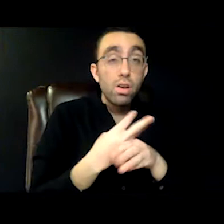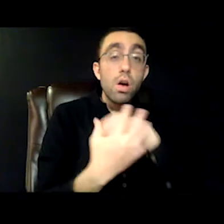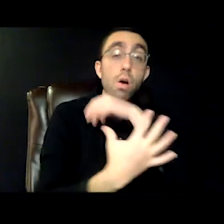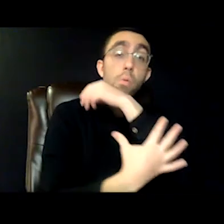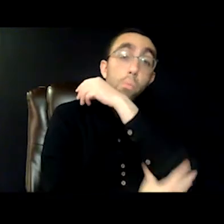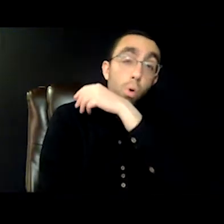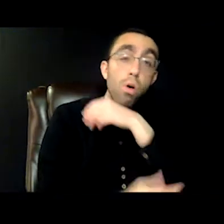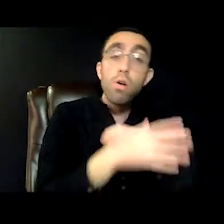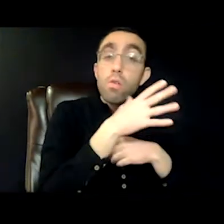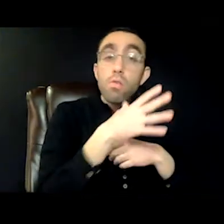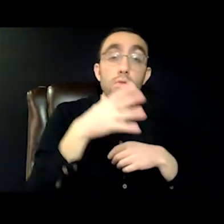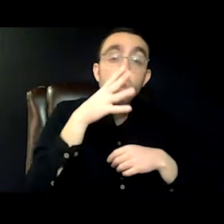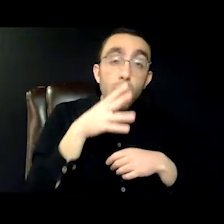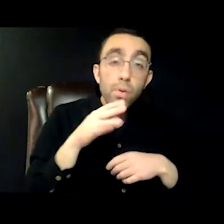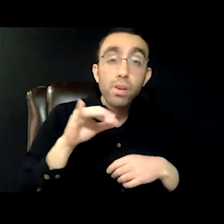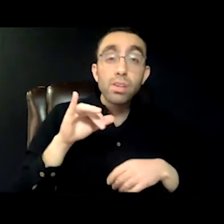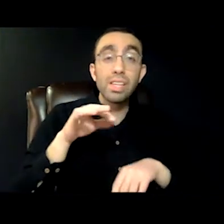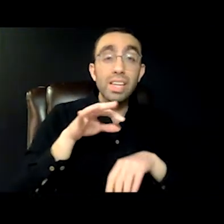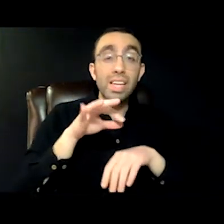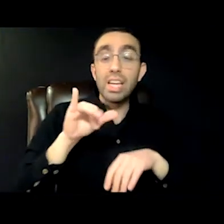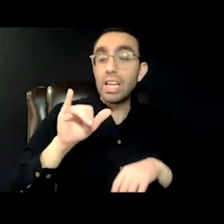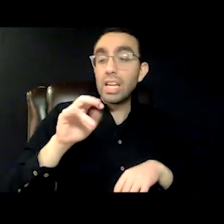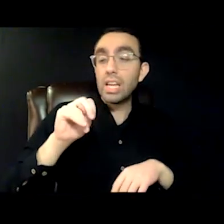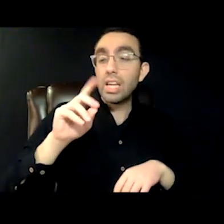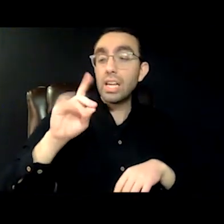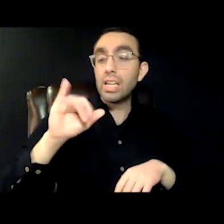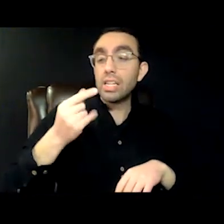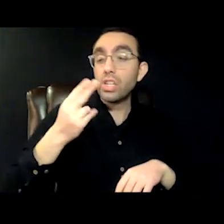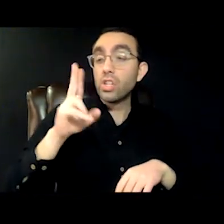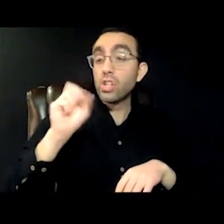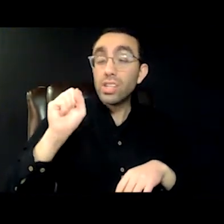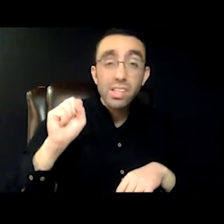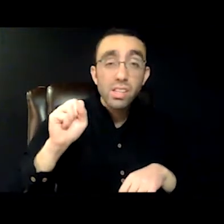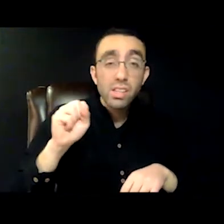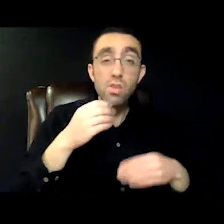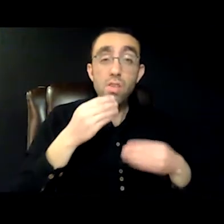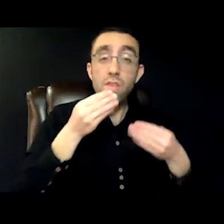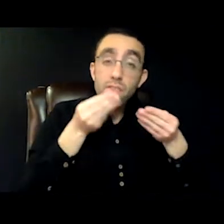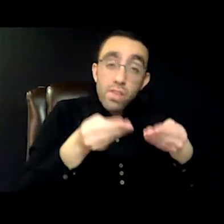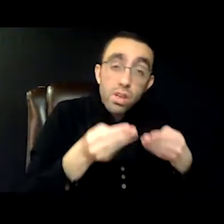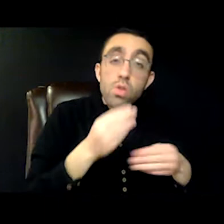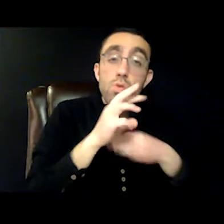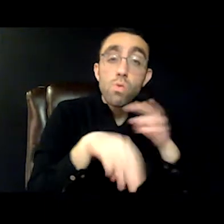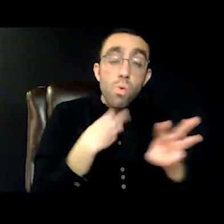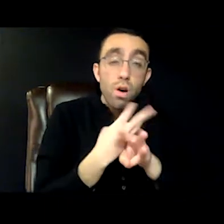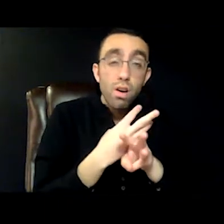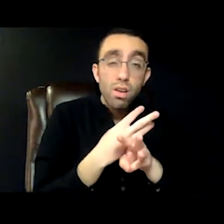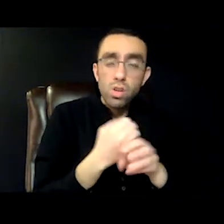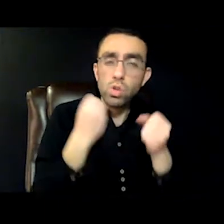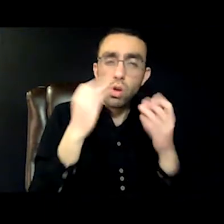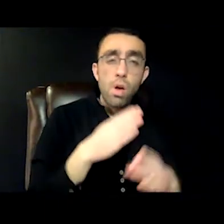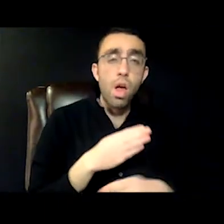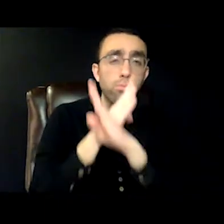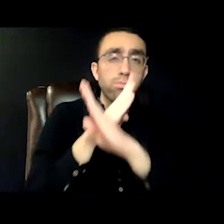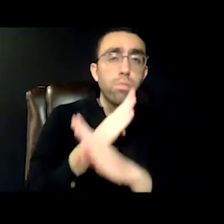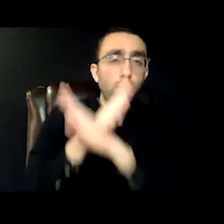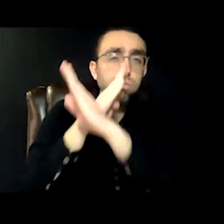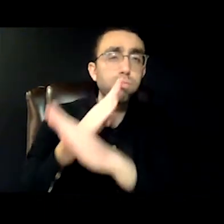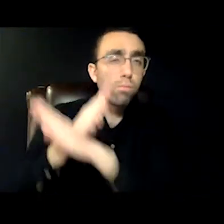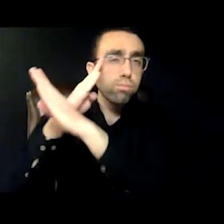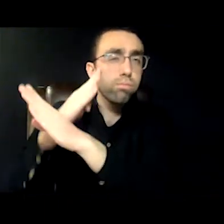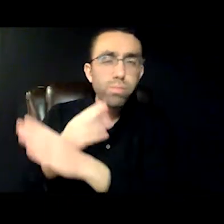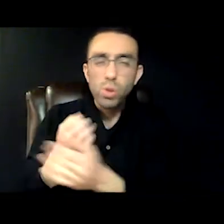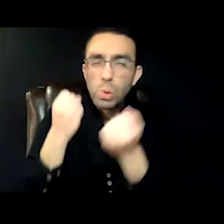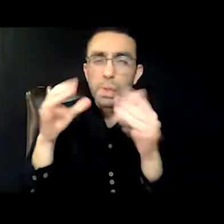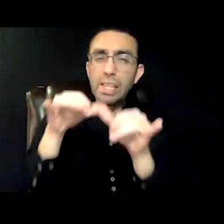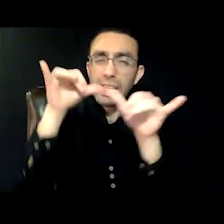world. And they do that with every obstacle like in front of them, with systems,